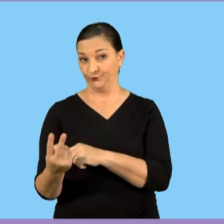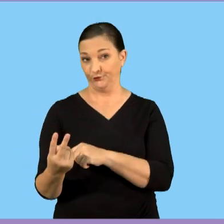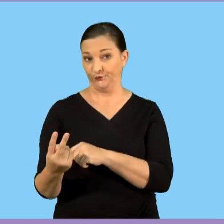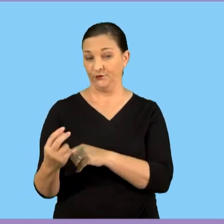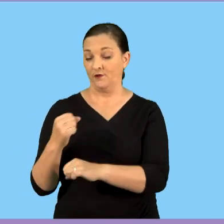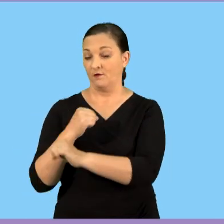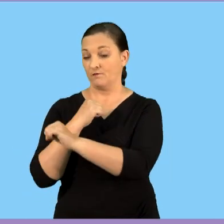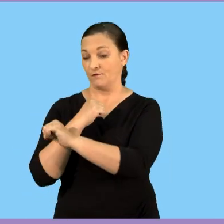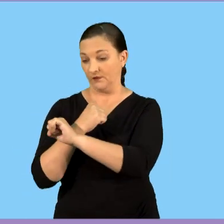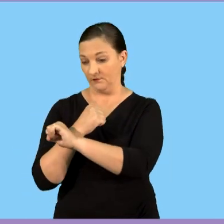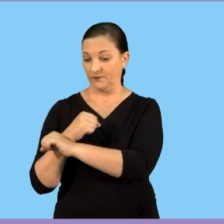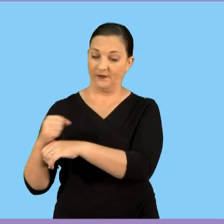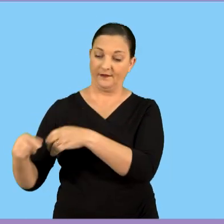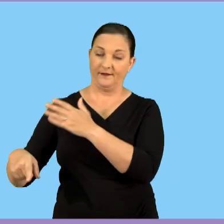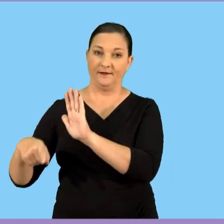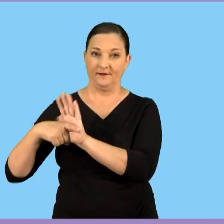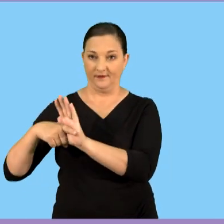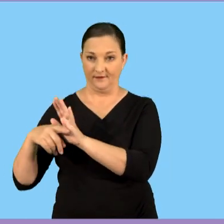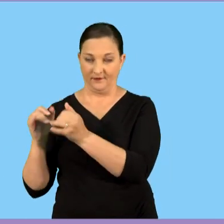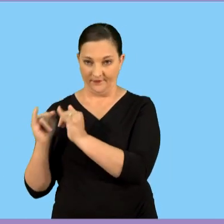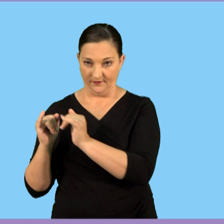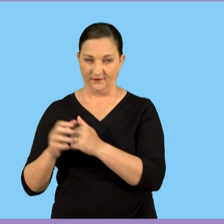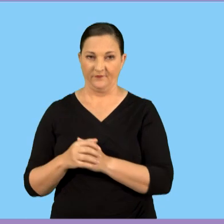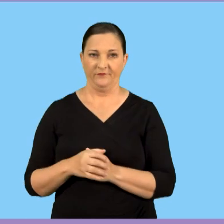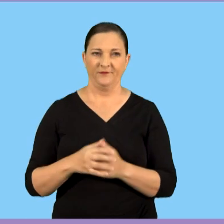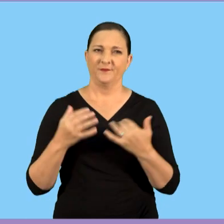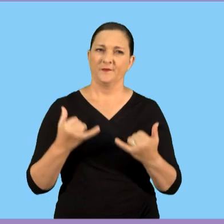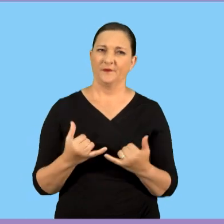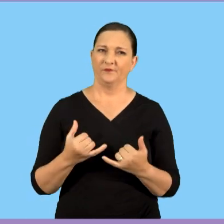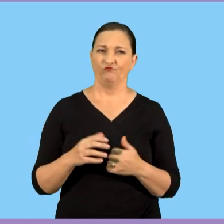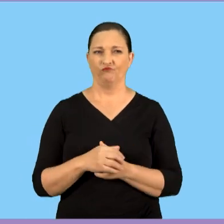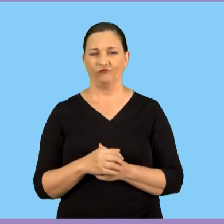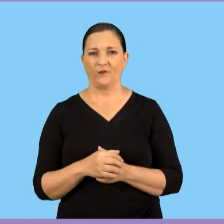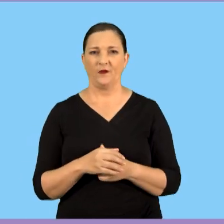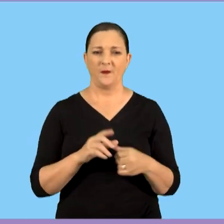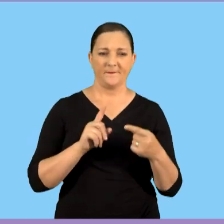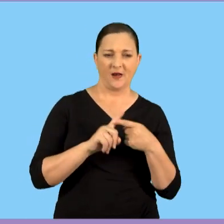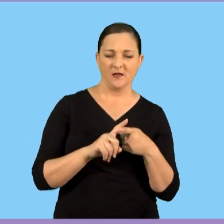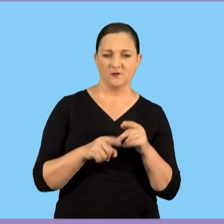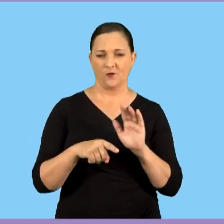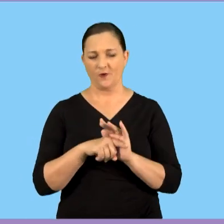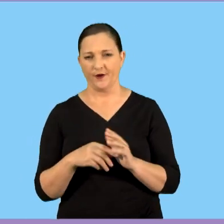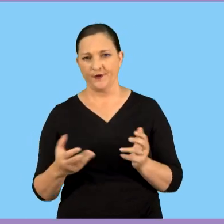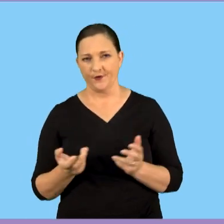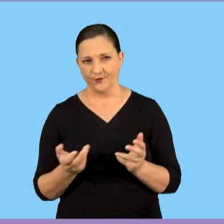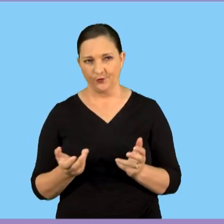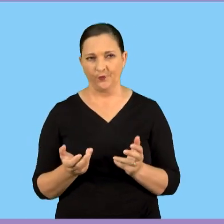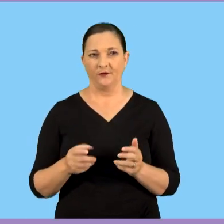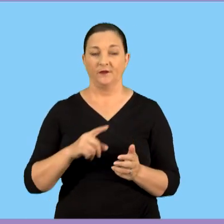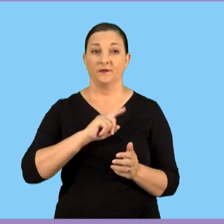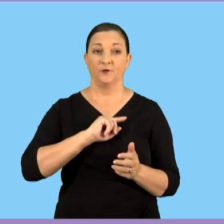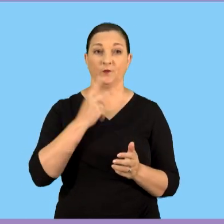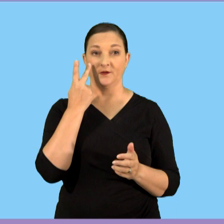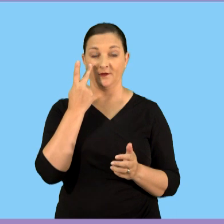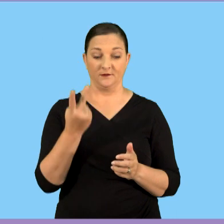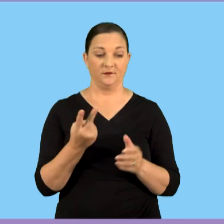a negative 11. So we've identified where the minus is or where the subtraction is. That means we're going to